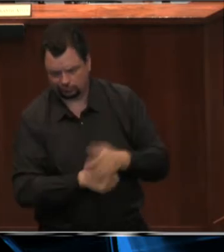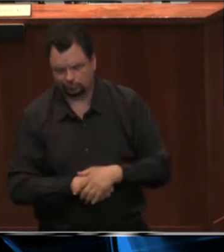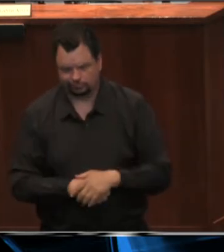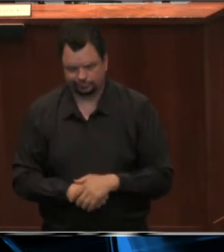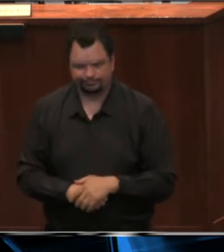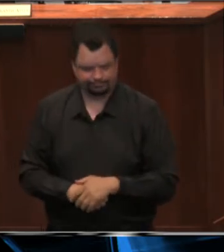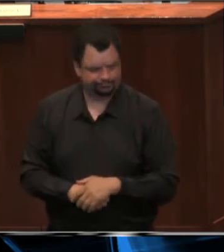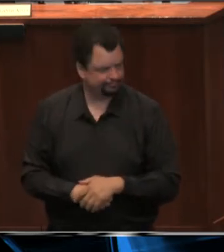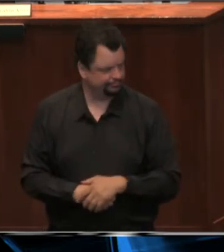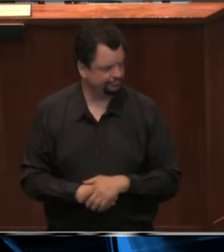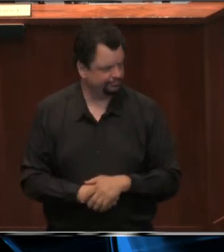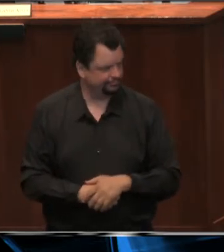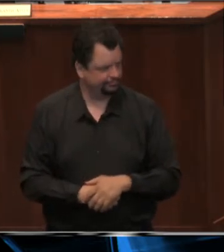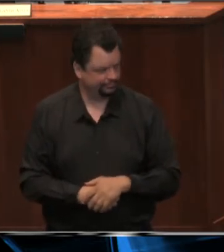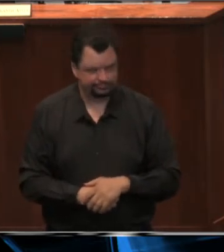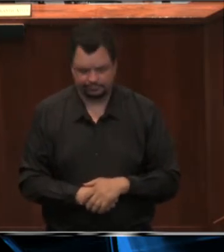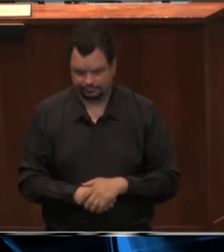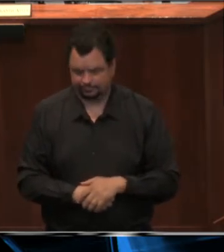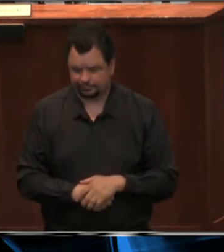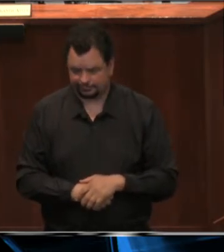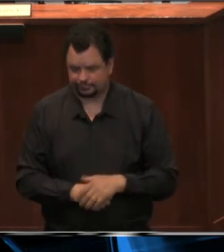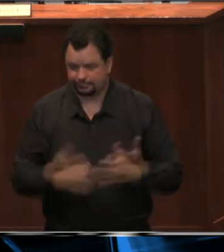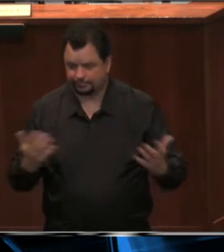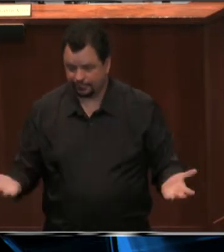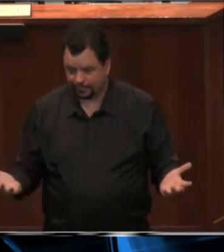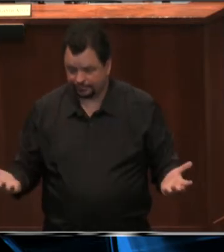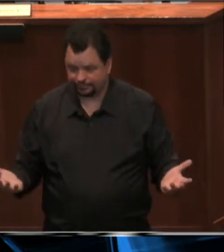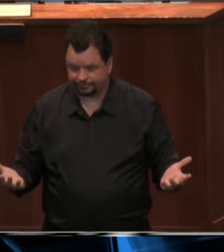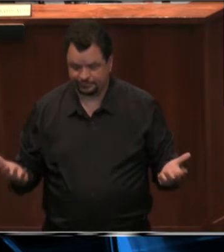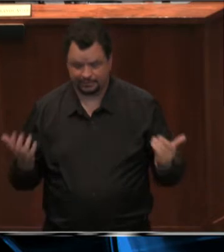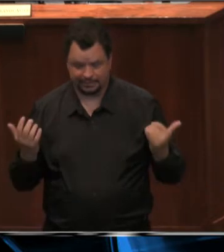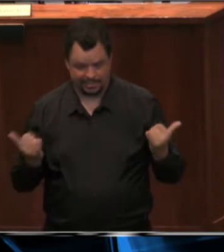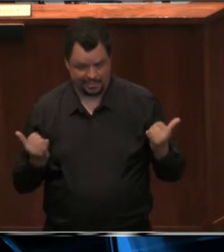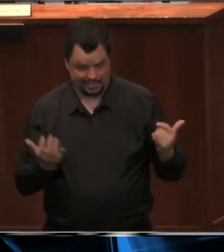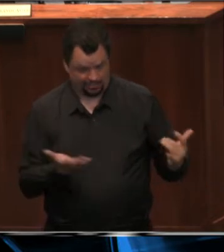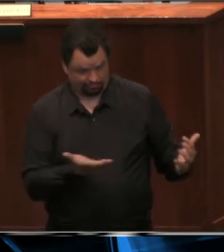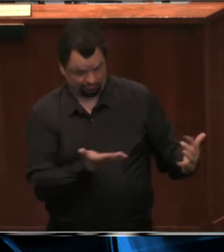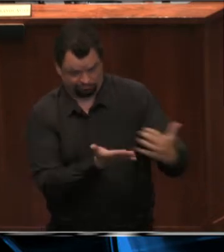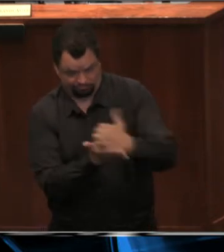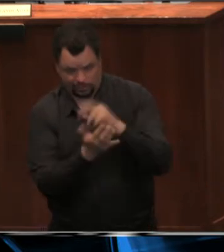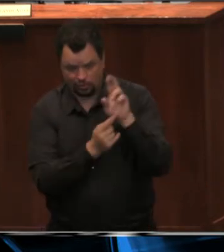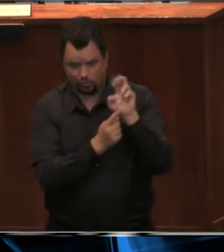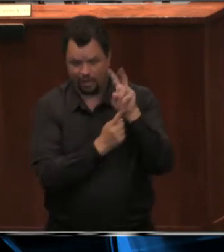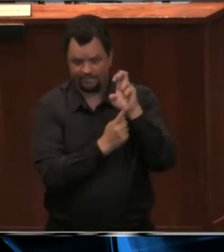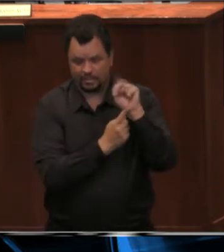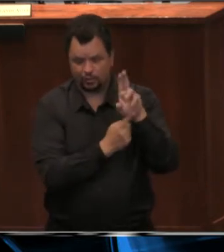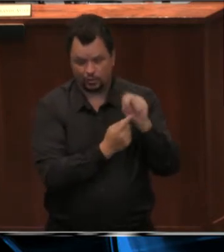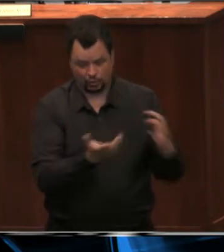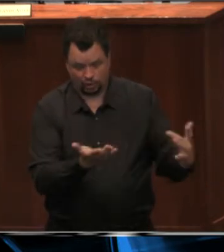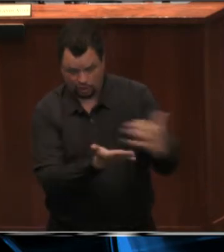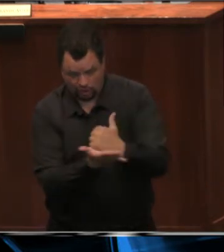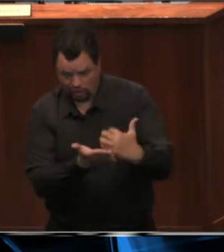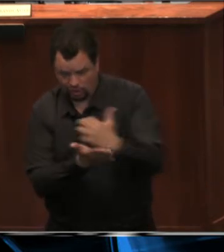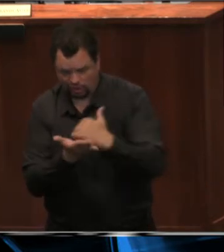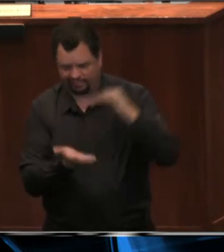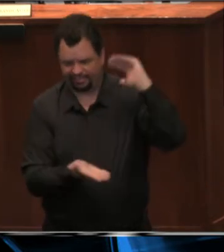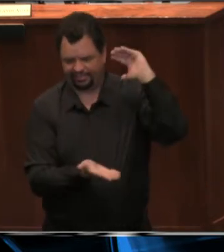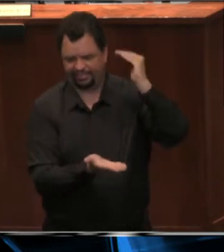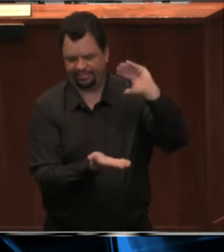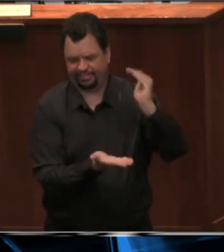are lower in revenues in some places for program-specific grants and other fees and services,